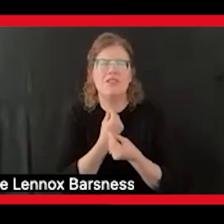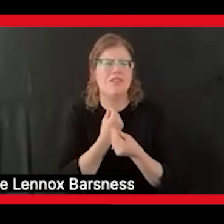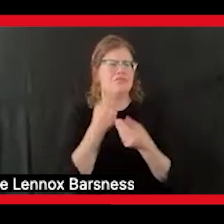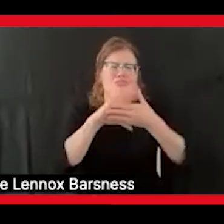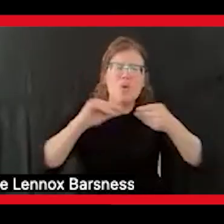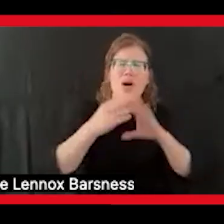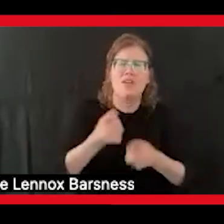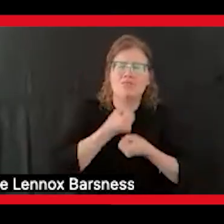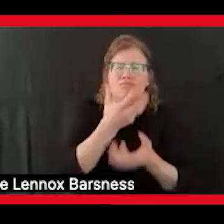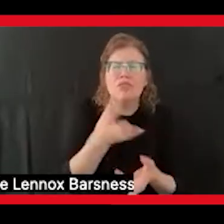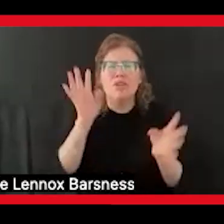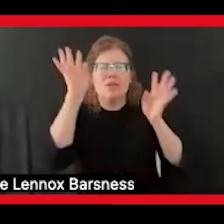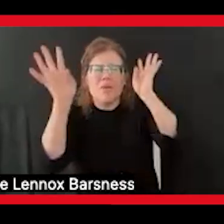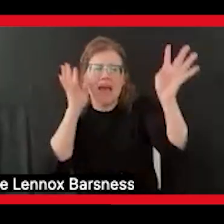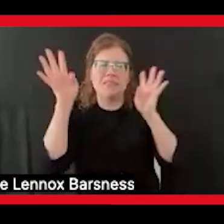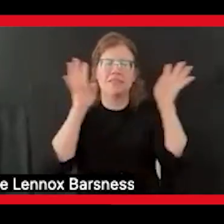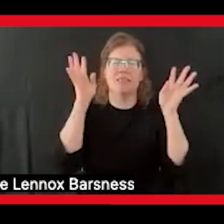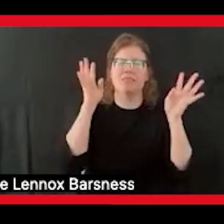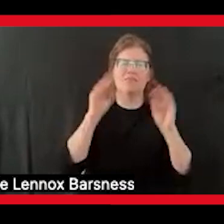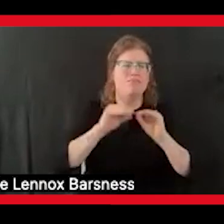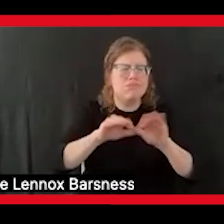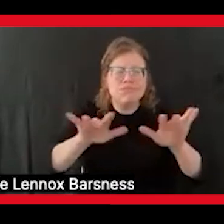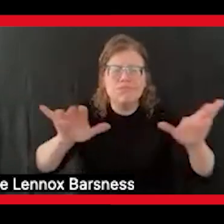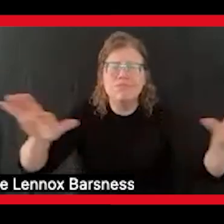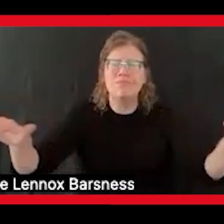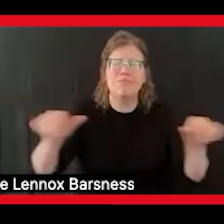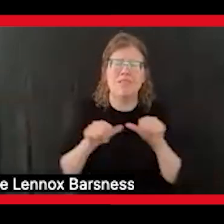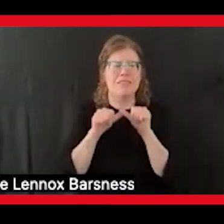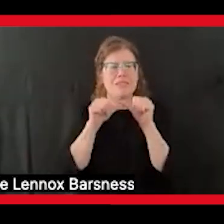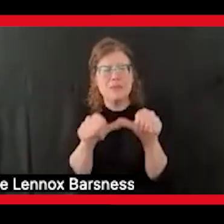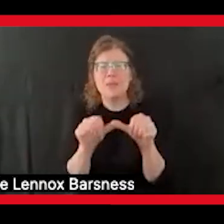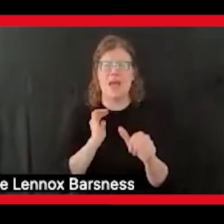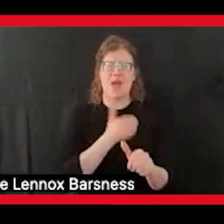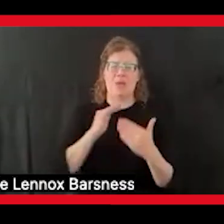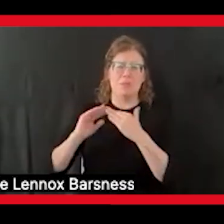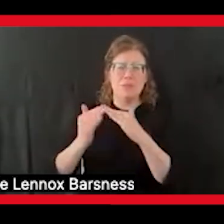to make our communities and city worth living in.